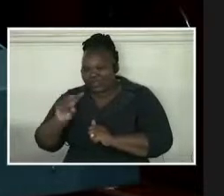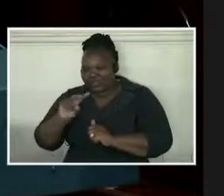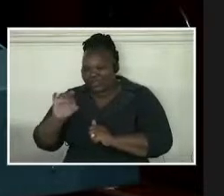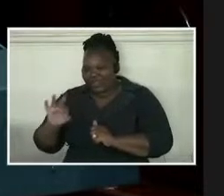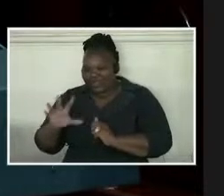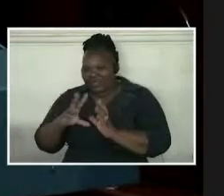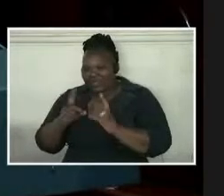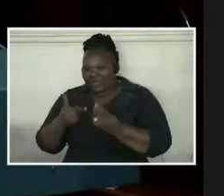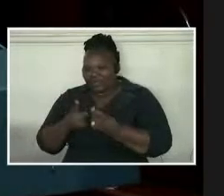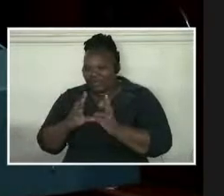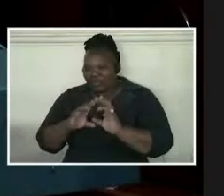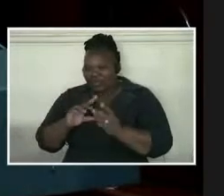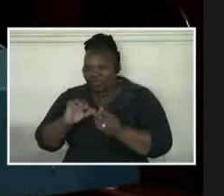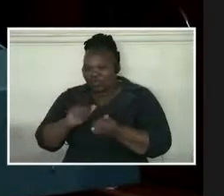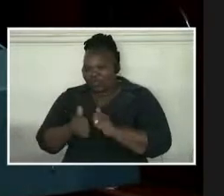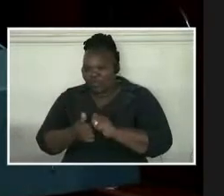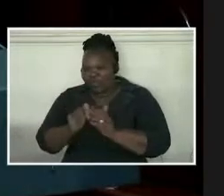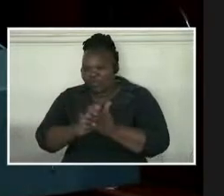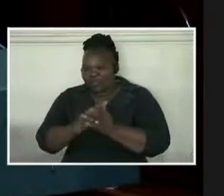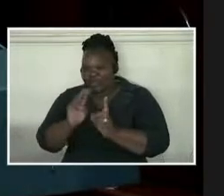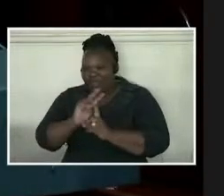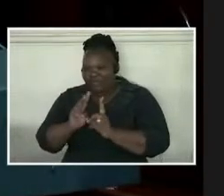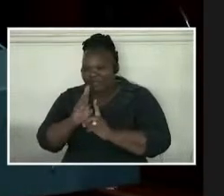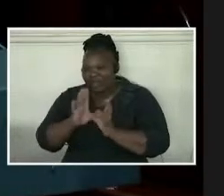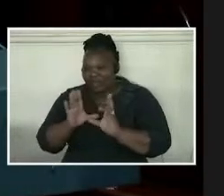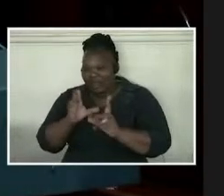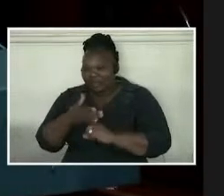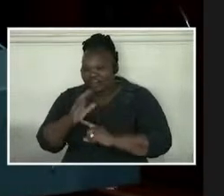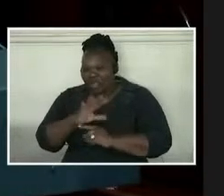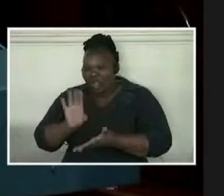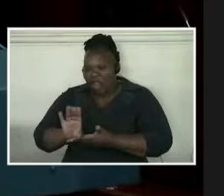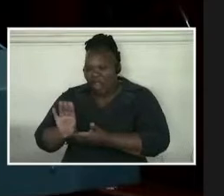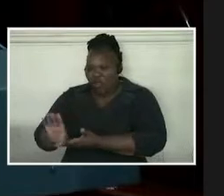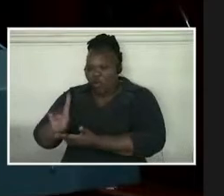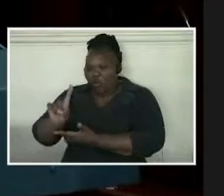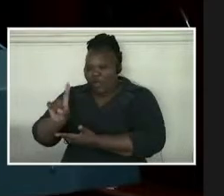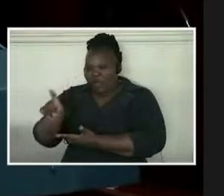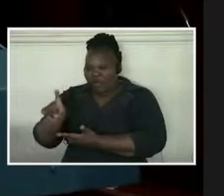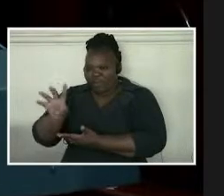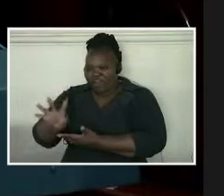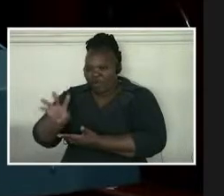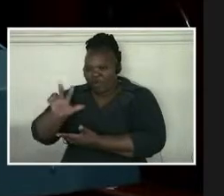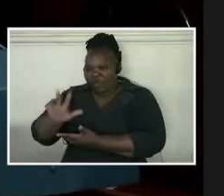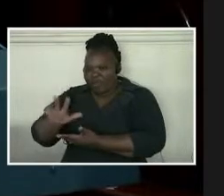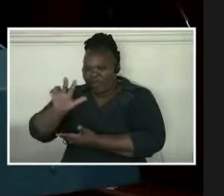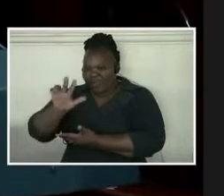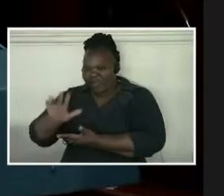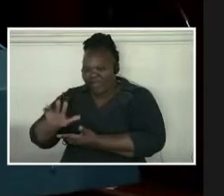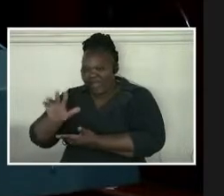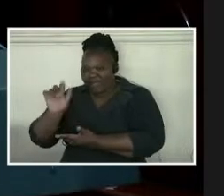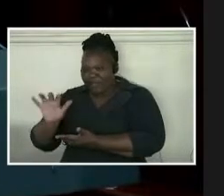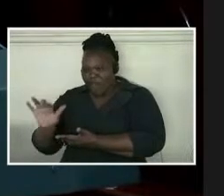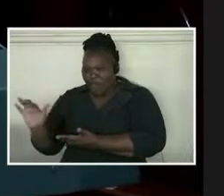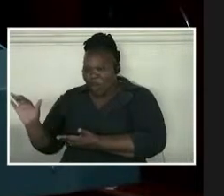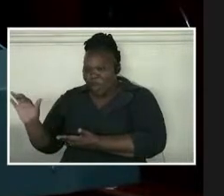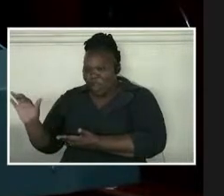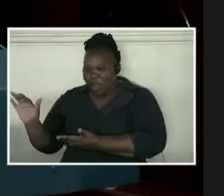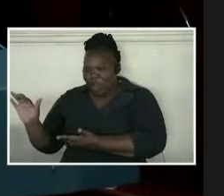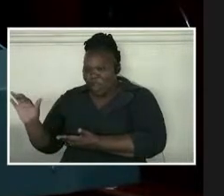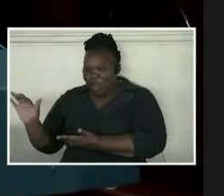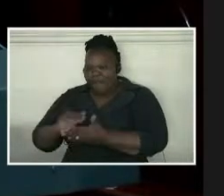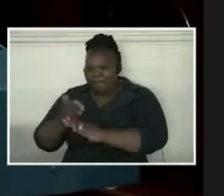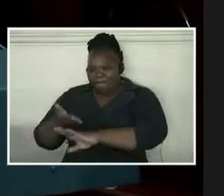department of sports arts and culture has been allocated 1.48 billion before